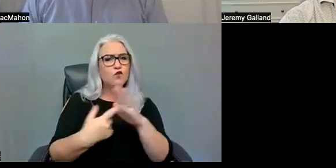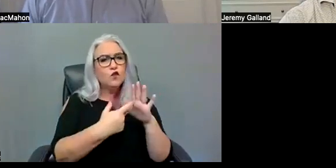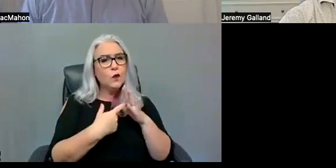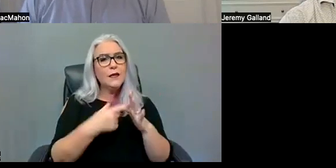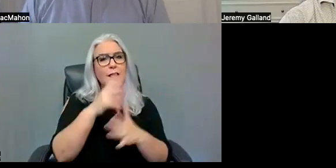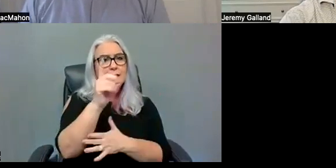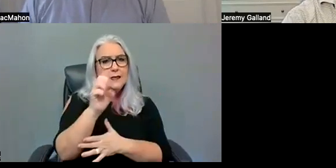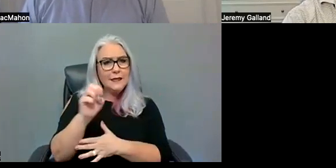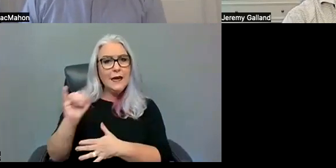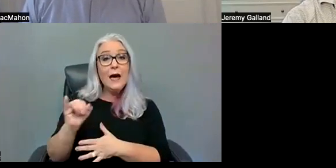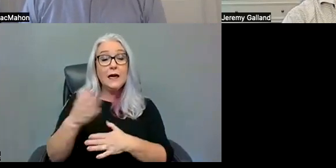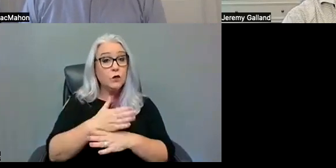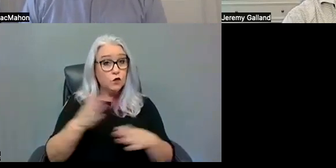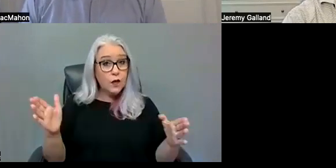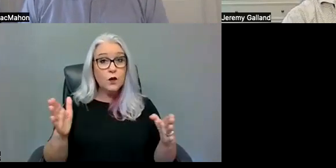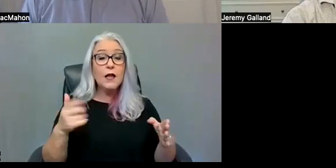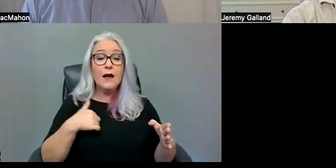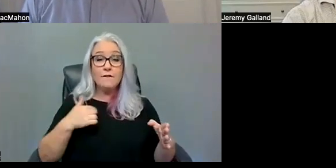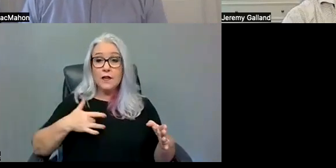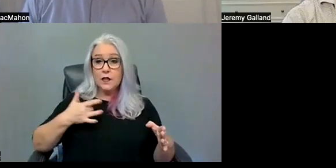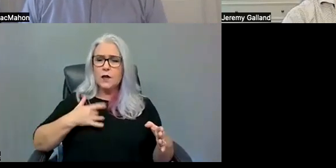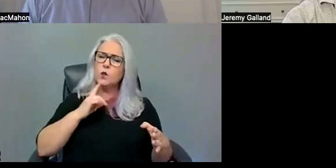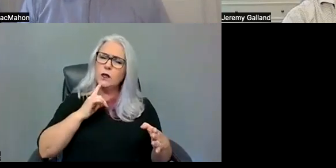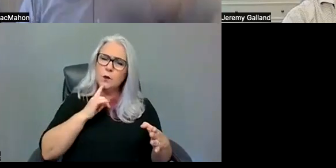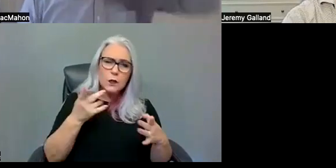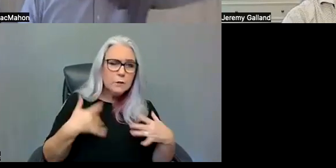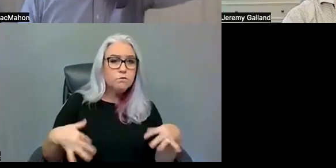would call out as a second critically important topic.